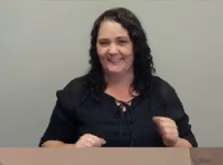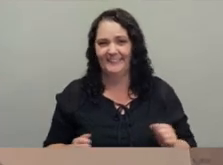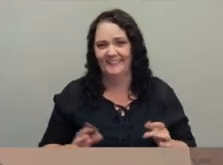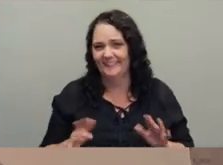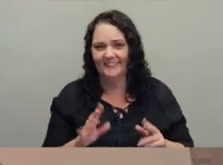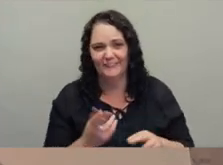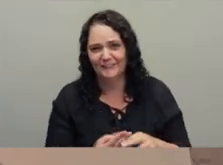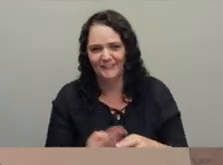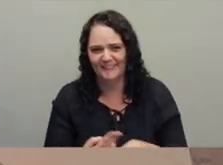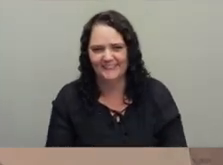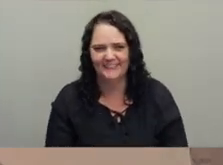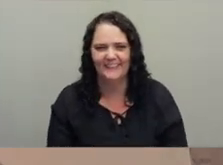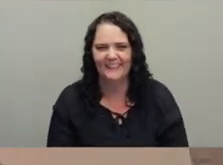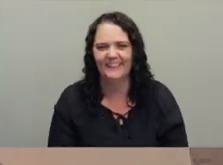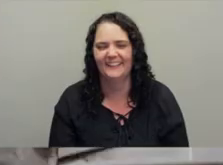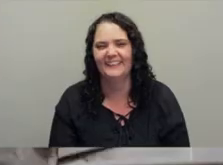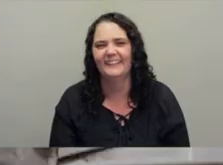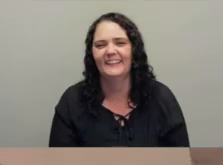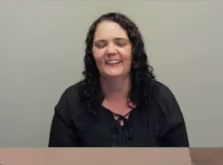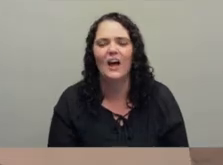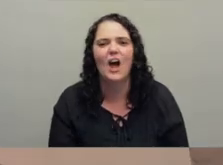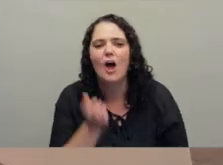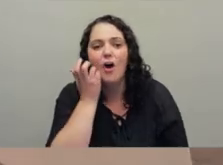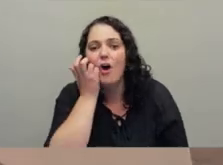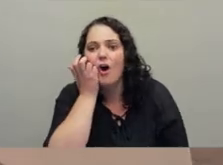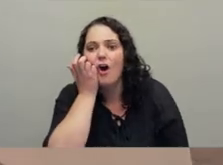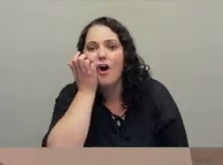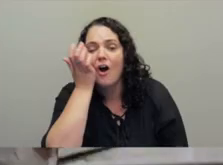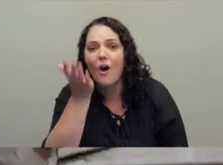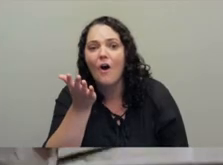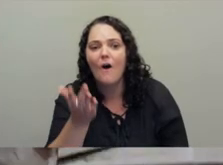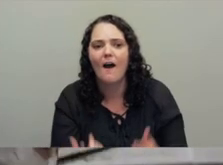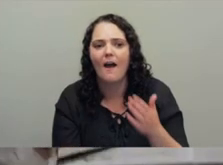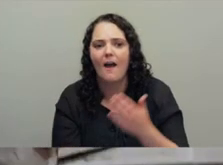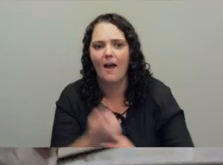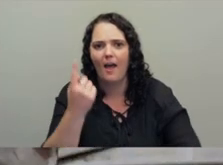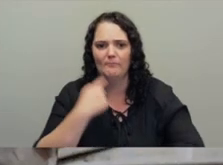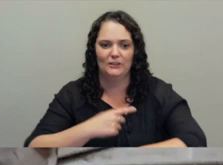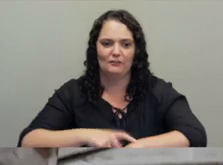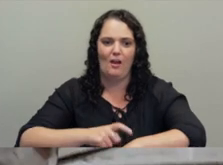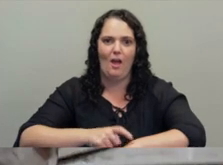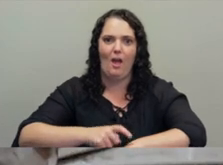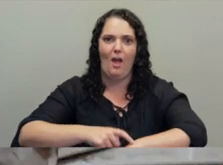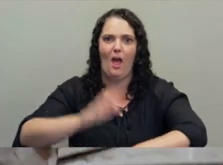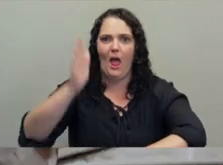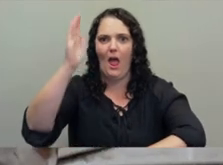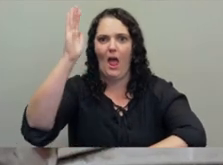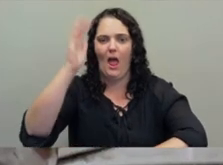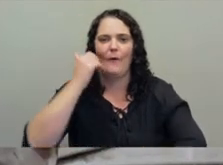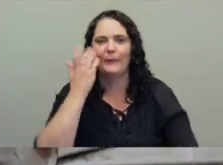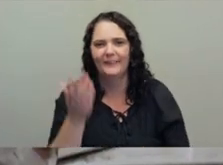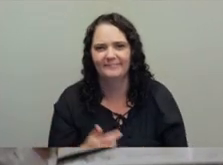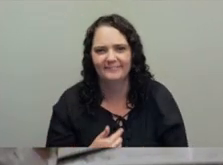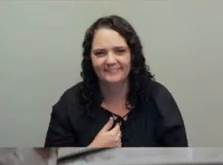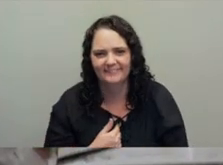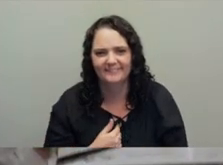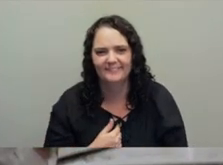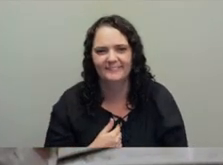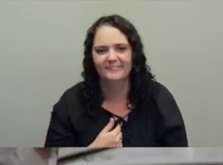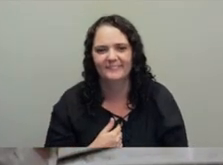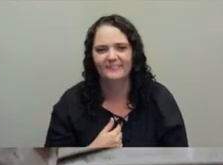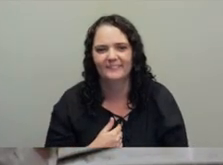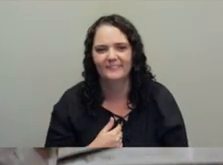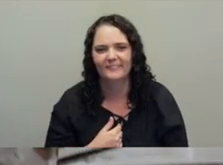Let me flip back to the other camera. This always happens to me, y'all, that I run out of time and I talk too much.